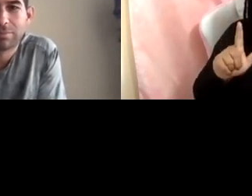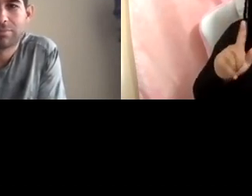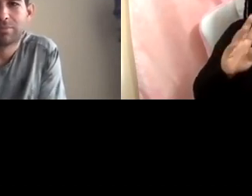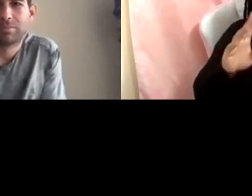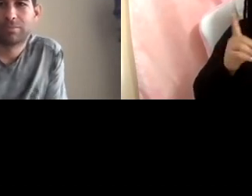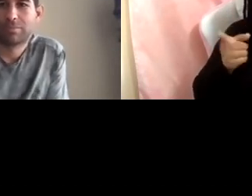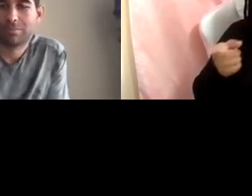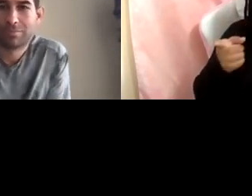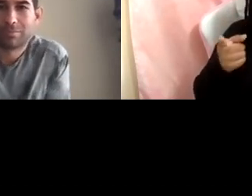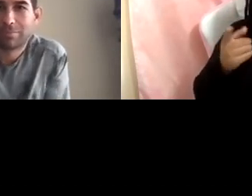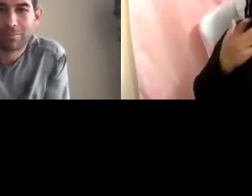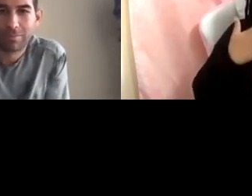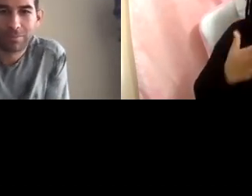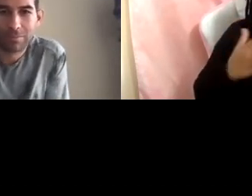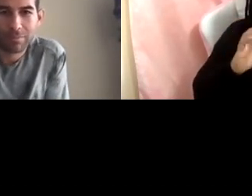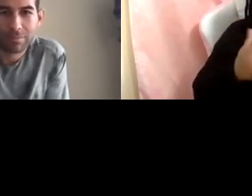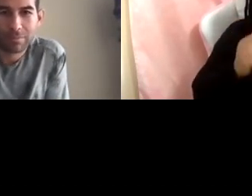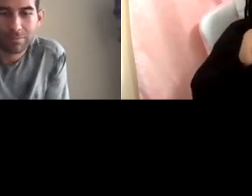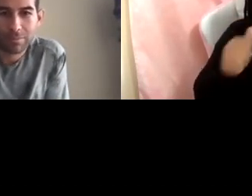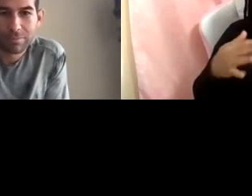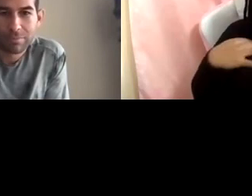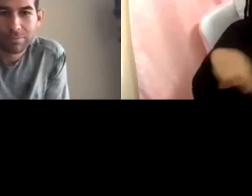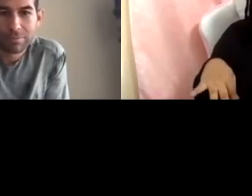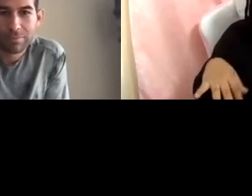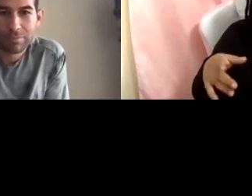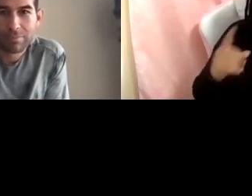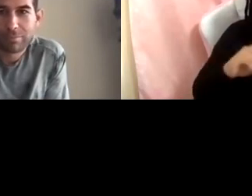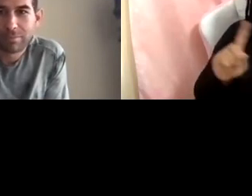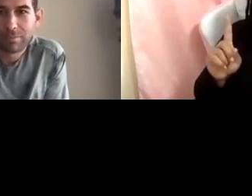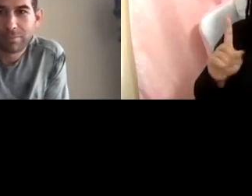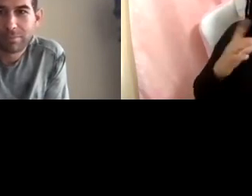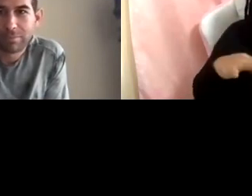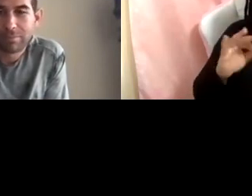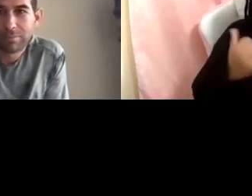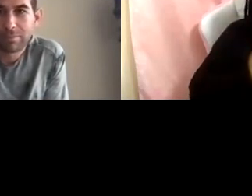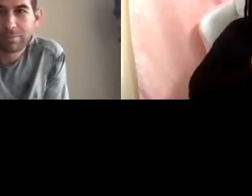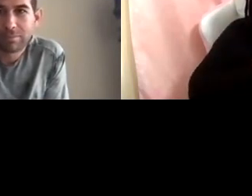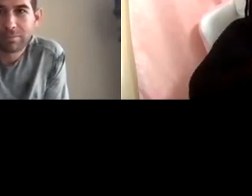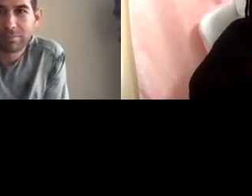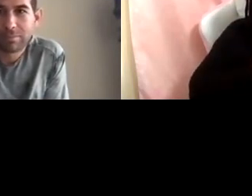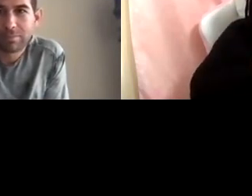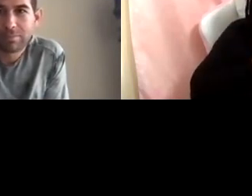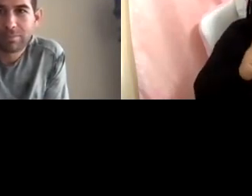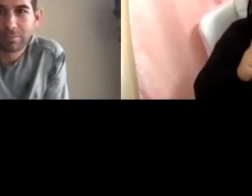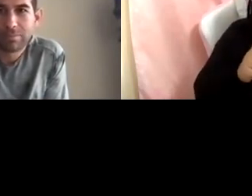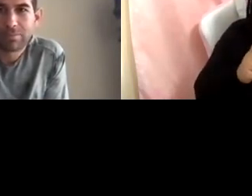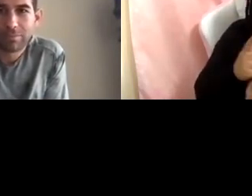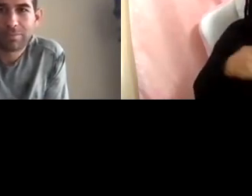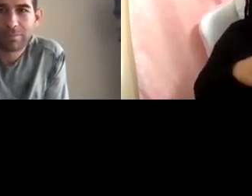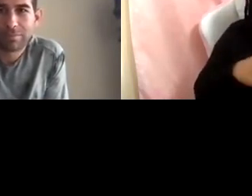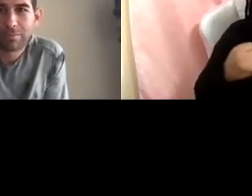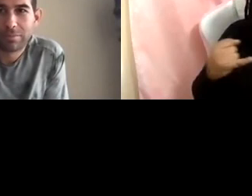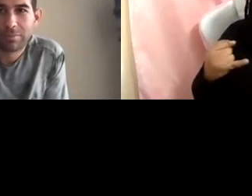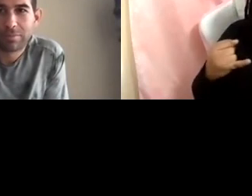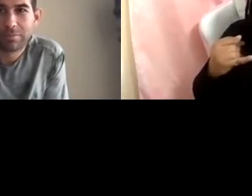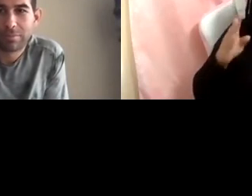out there that aren't necessarily credit based. But I find myself, I'm a very deadline oriented person. So